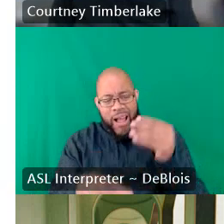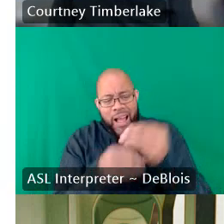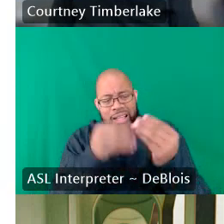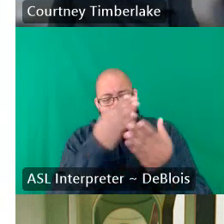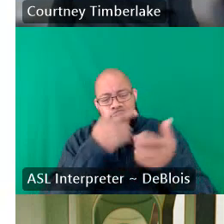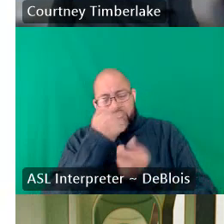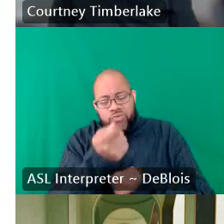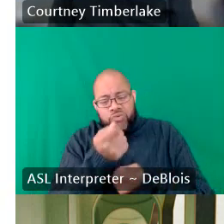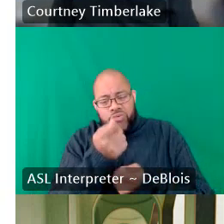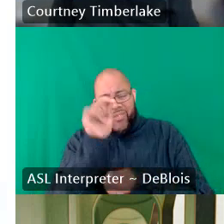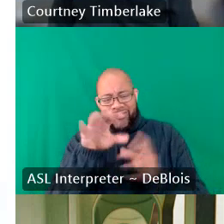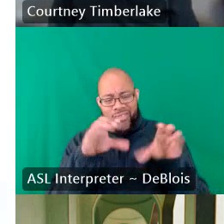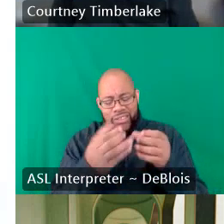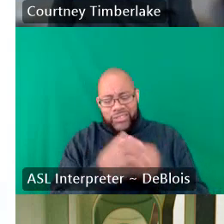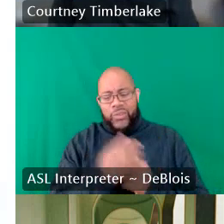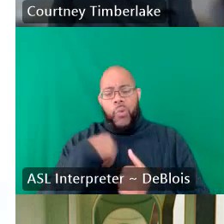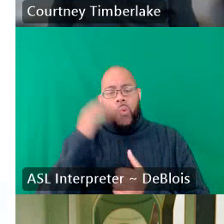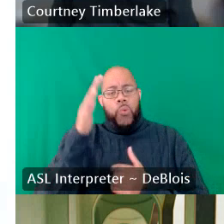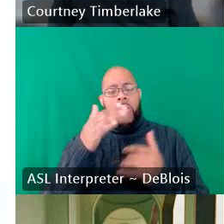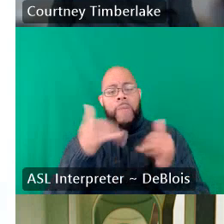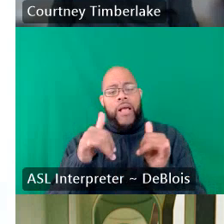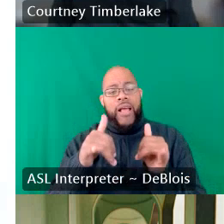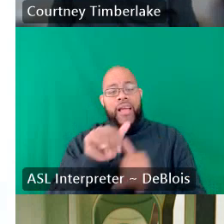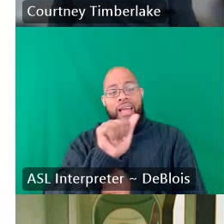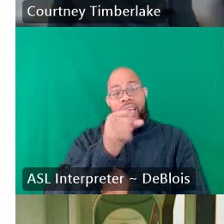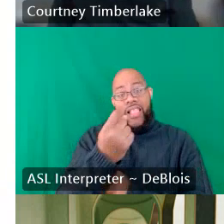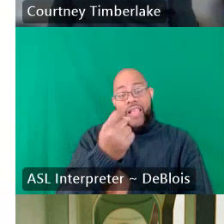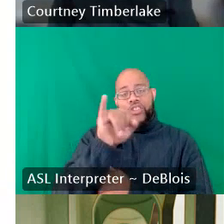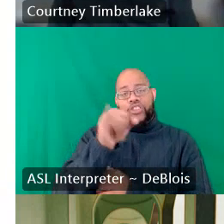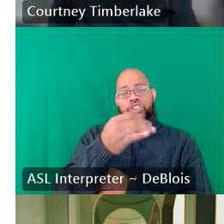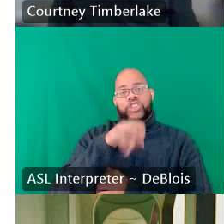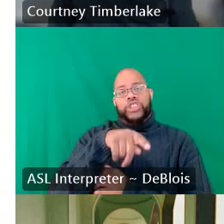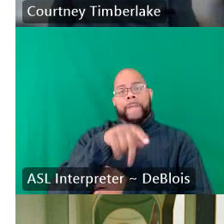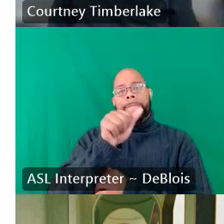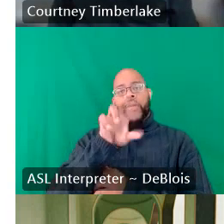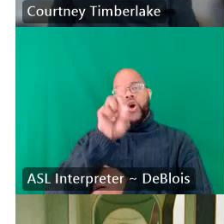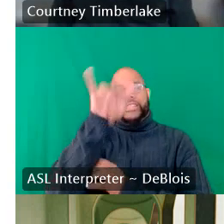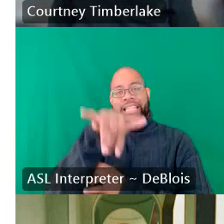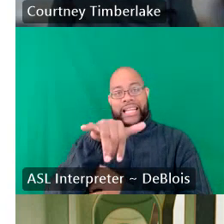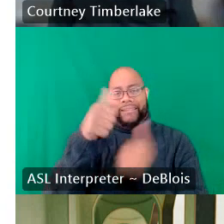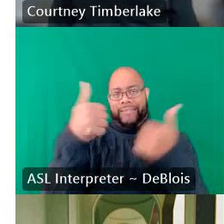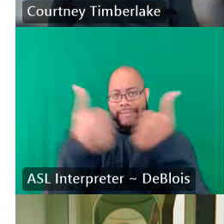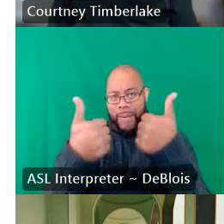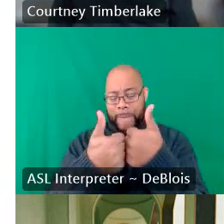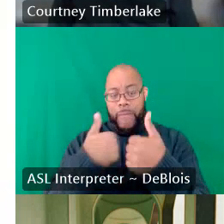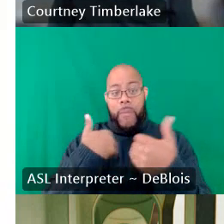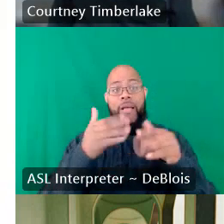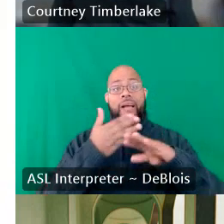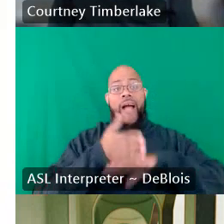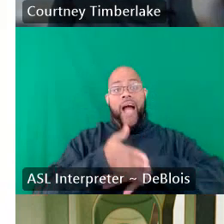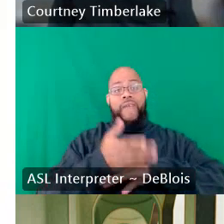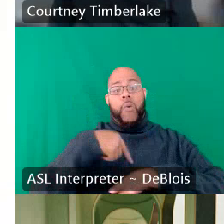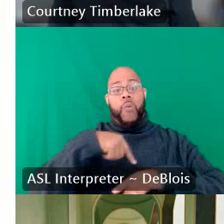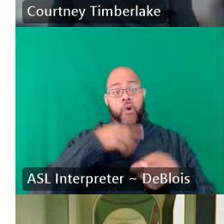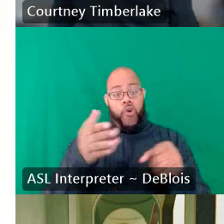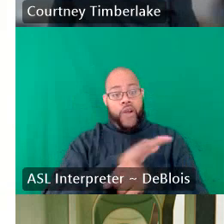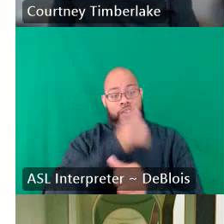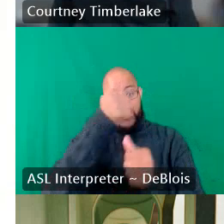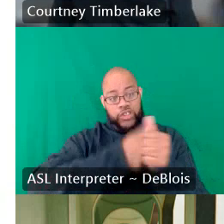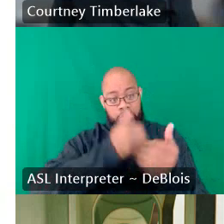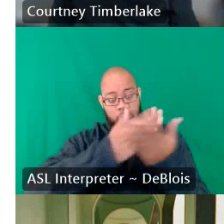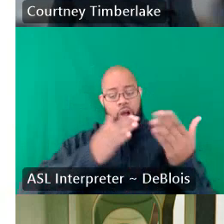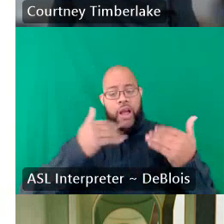interest to this class. We're going to play A11 Jeopardy. We're going to play after we cover each part.